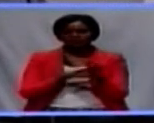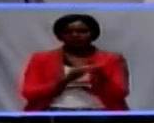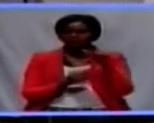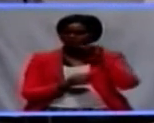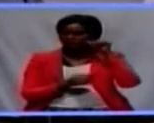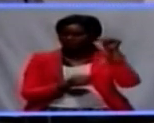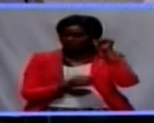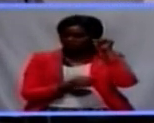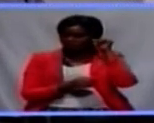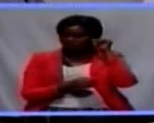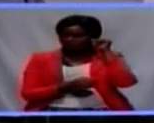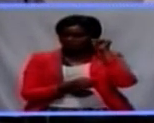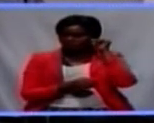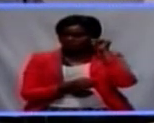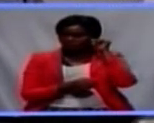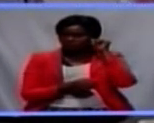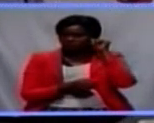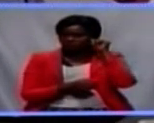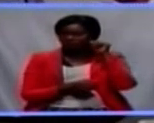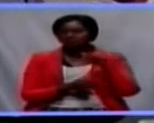yesterday, which smuggled